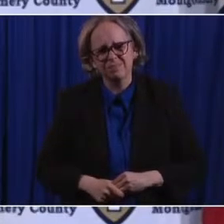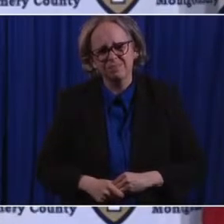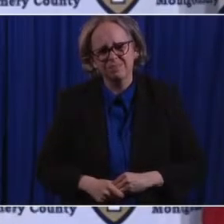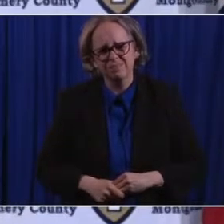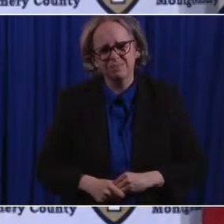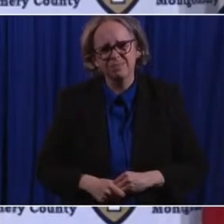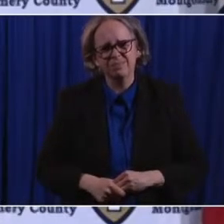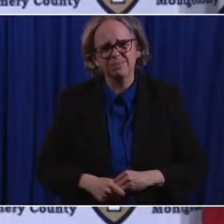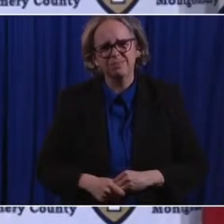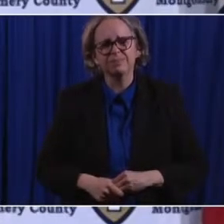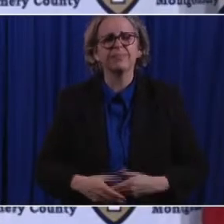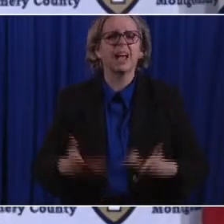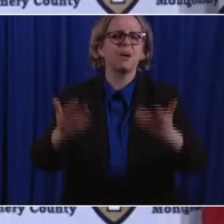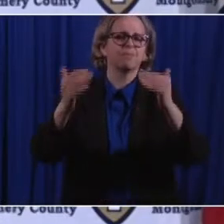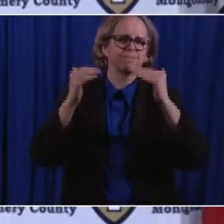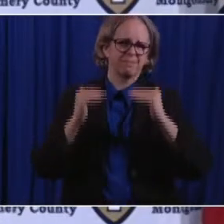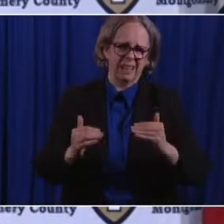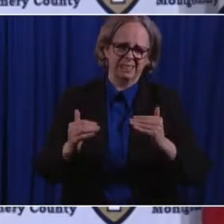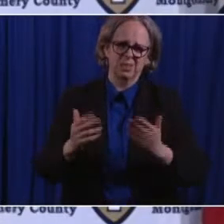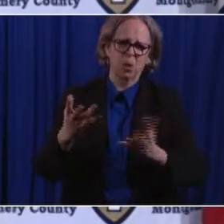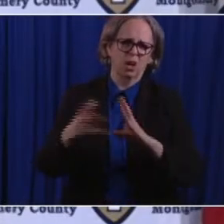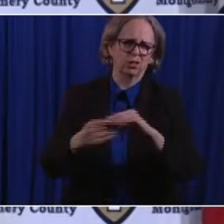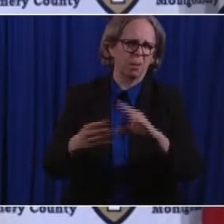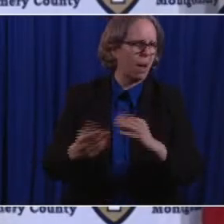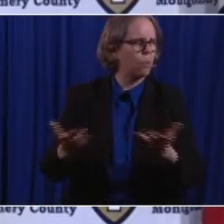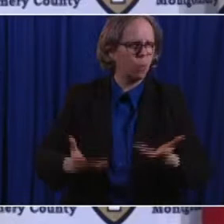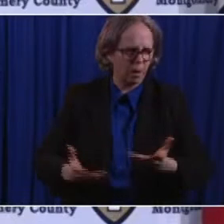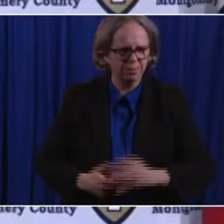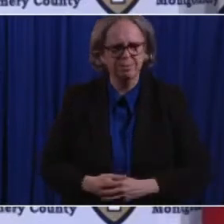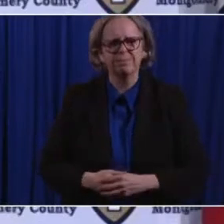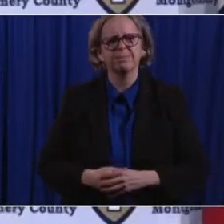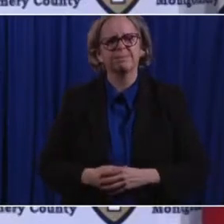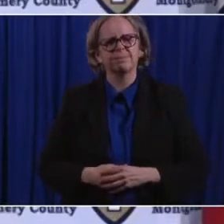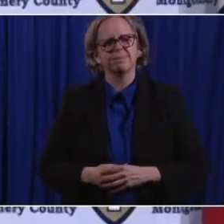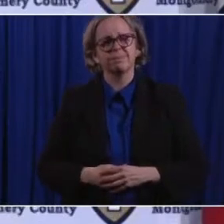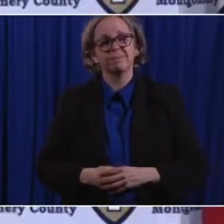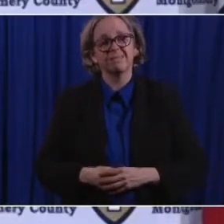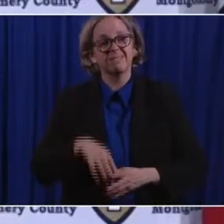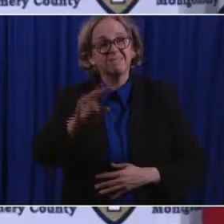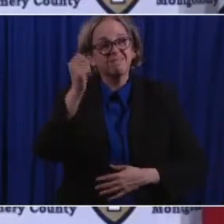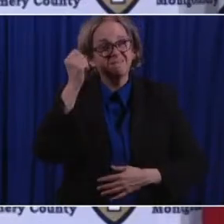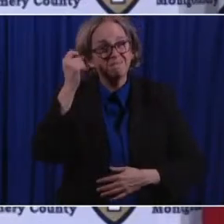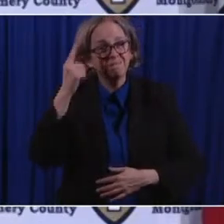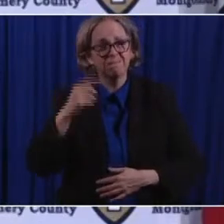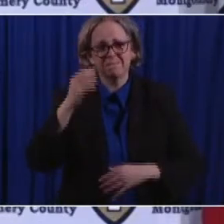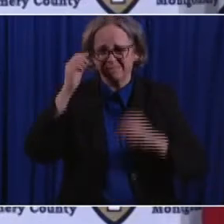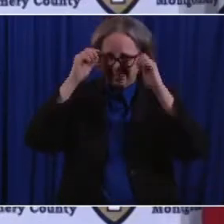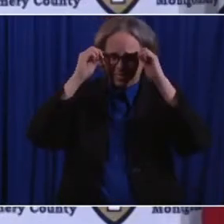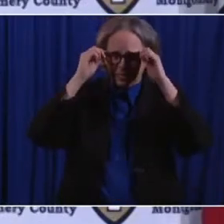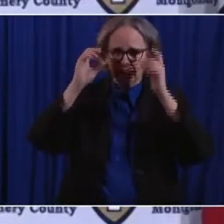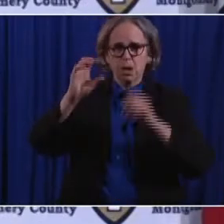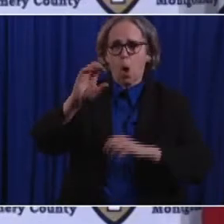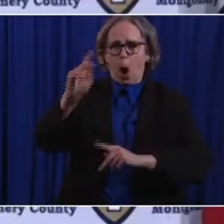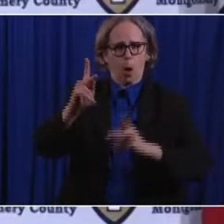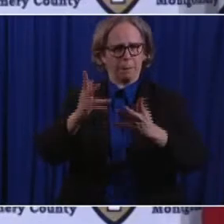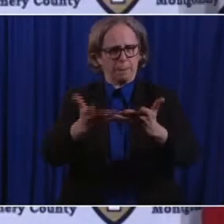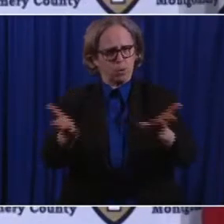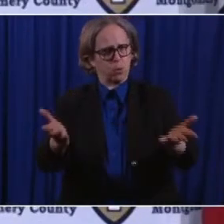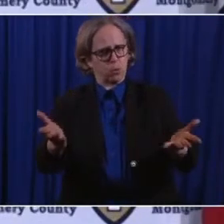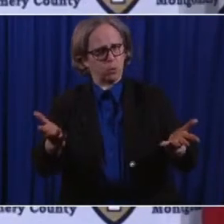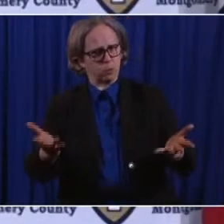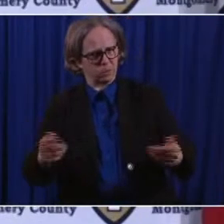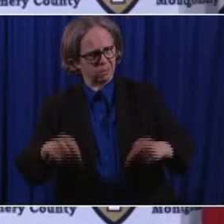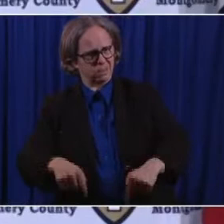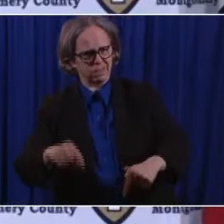Let me talk for a moment about Ohio citizens who are not able to leave their home, literally cannot leave